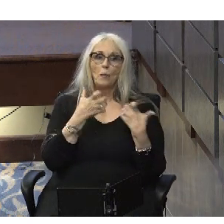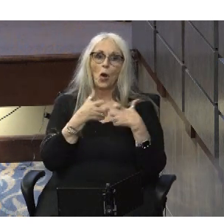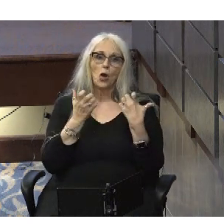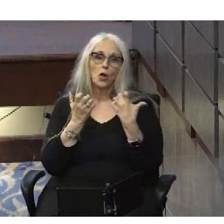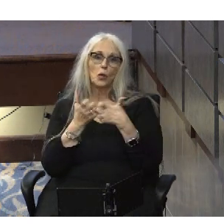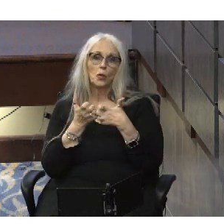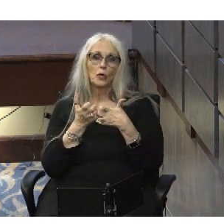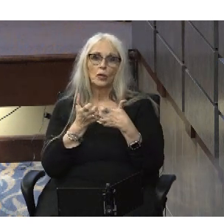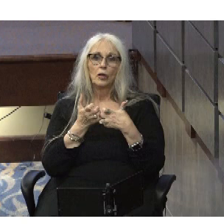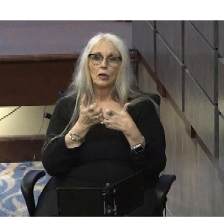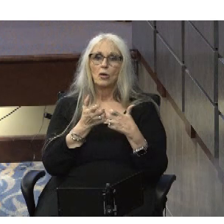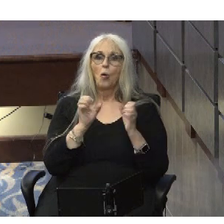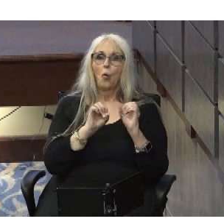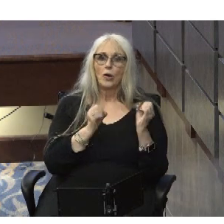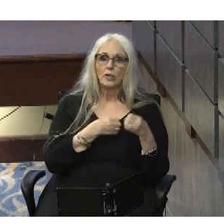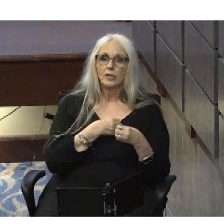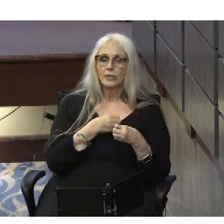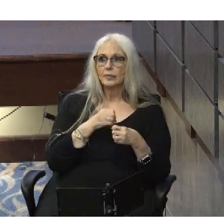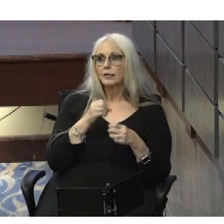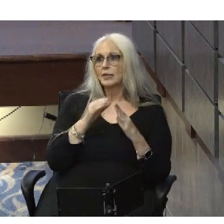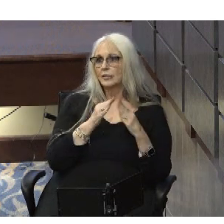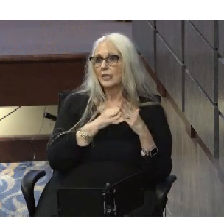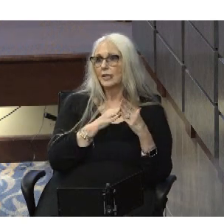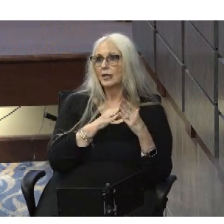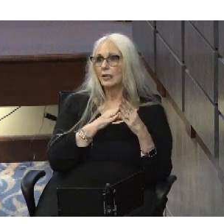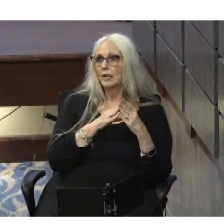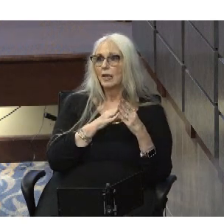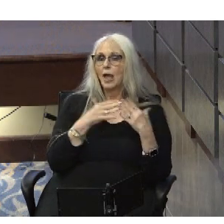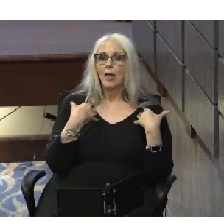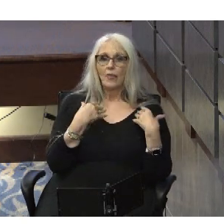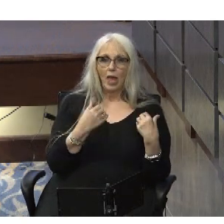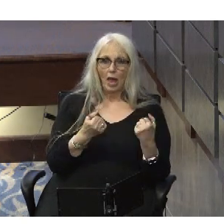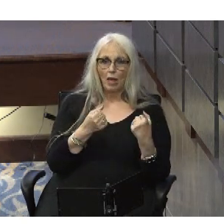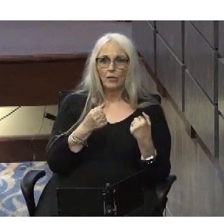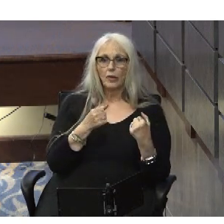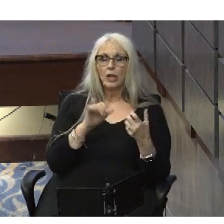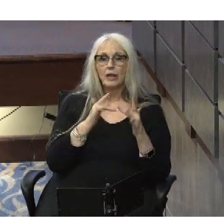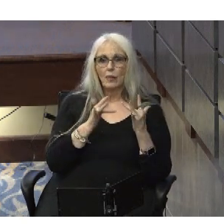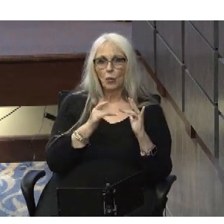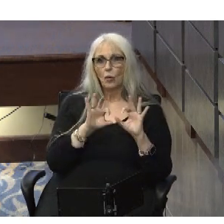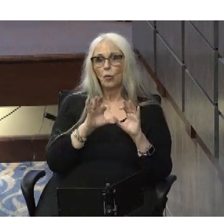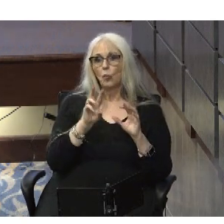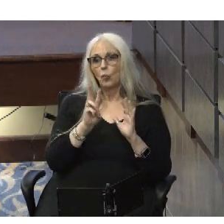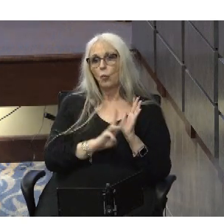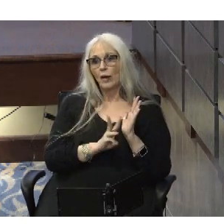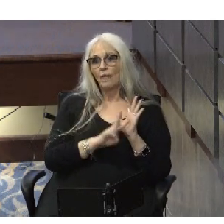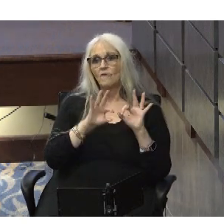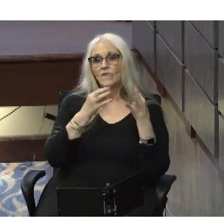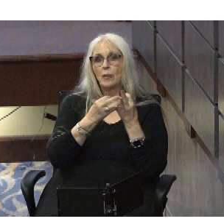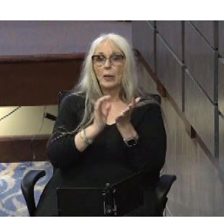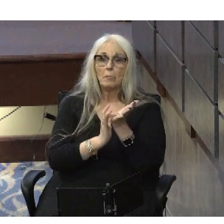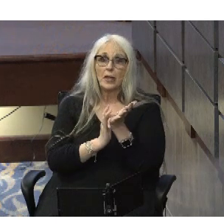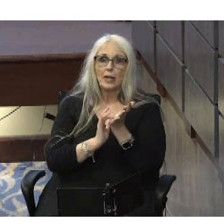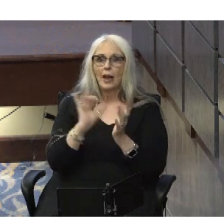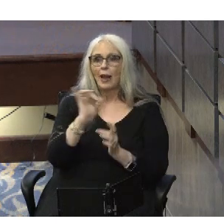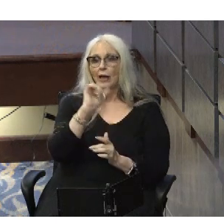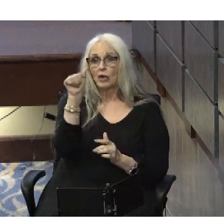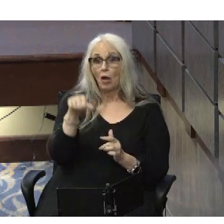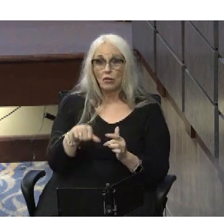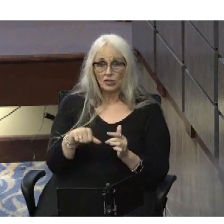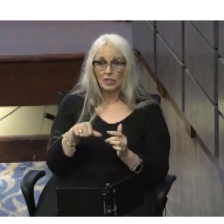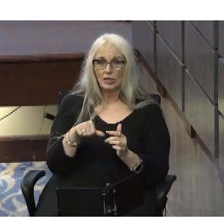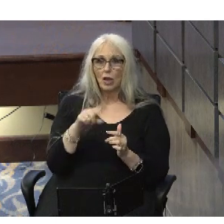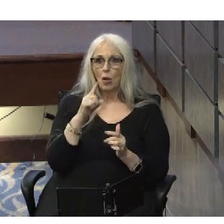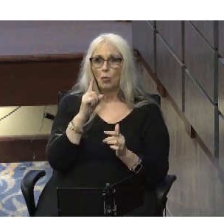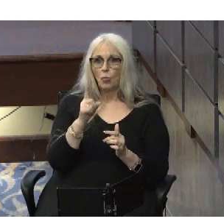collaborative organizations in our city like Behavioral Health Network, Waco Family Medicine. It'd be fun to see, like we do in Austin, that one of the